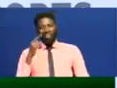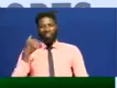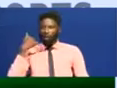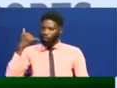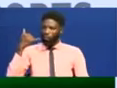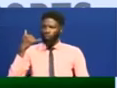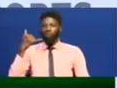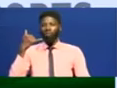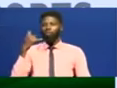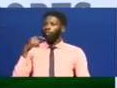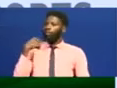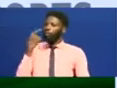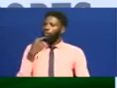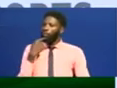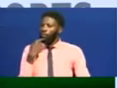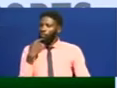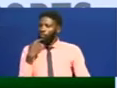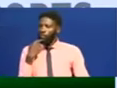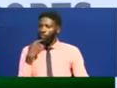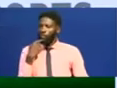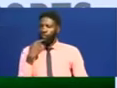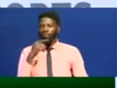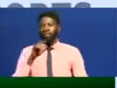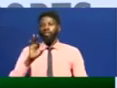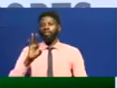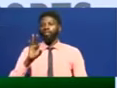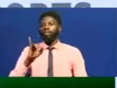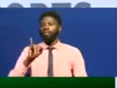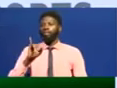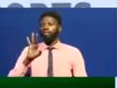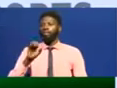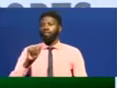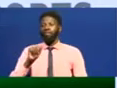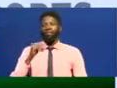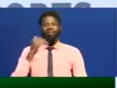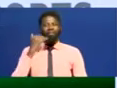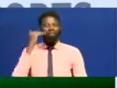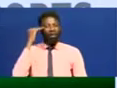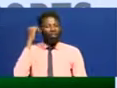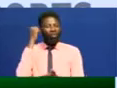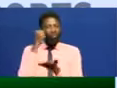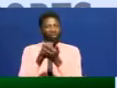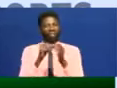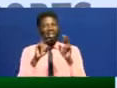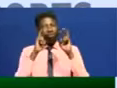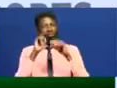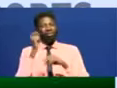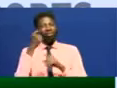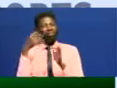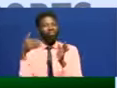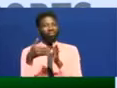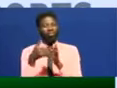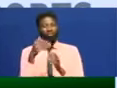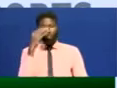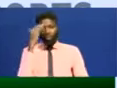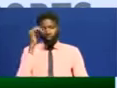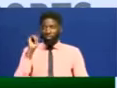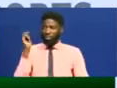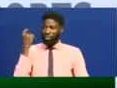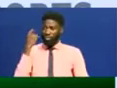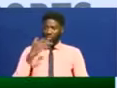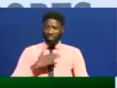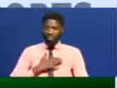was to the FIFA headquarters on this matter, because my president had given